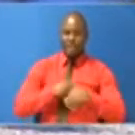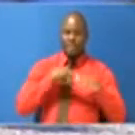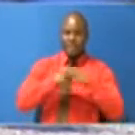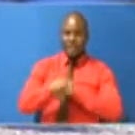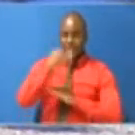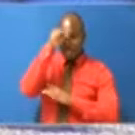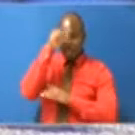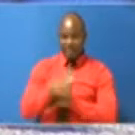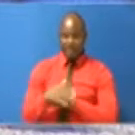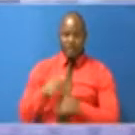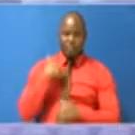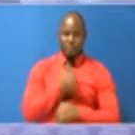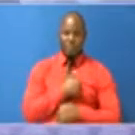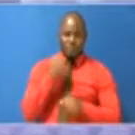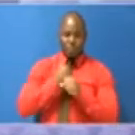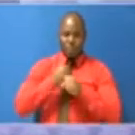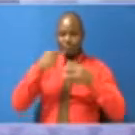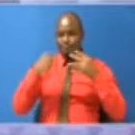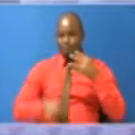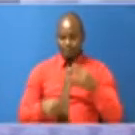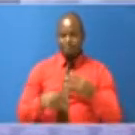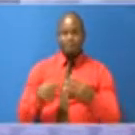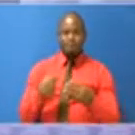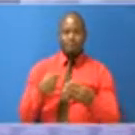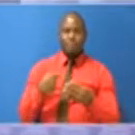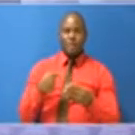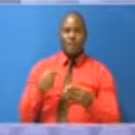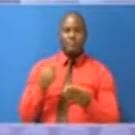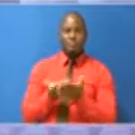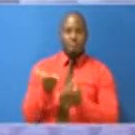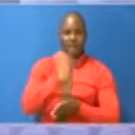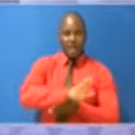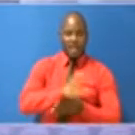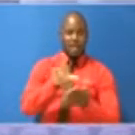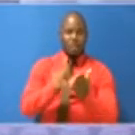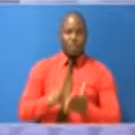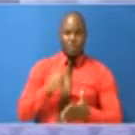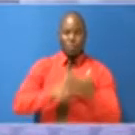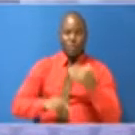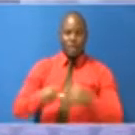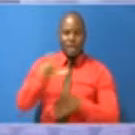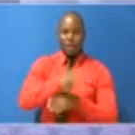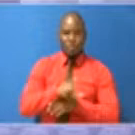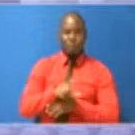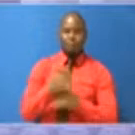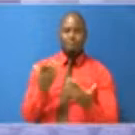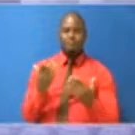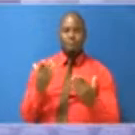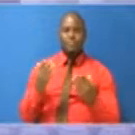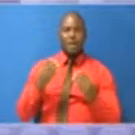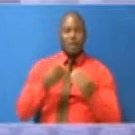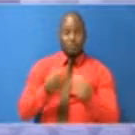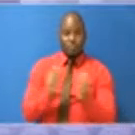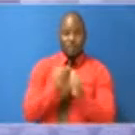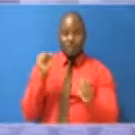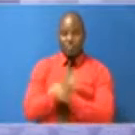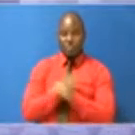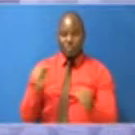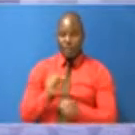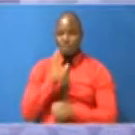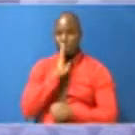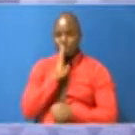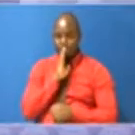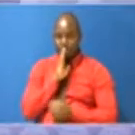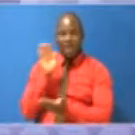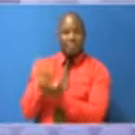are that's what i'm saying we must do a couple of things one you must refinance your debt you must move what is domestic into concessional that you cannot be borrowing from